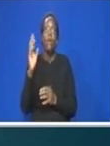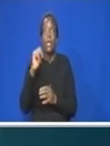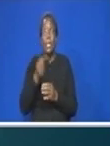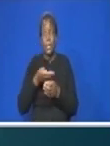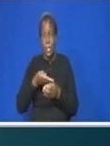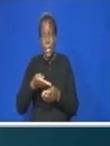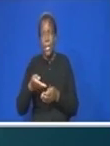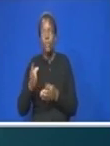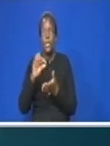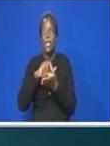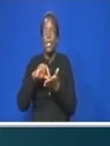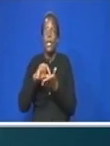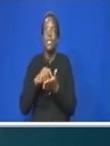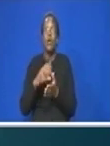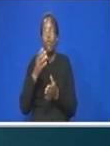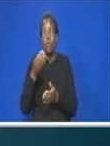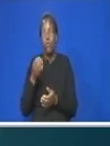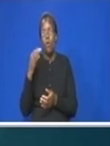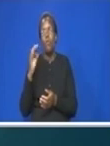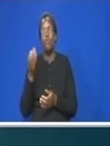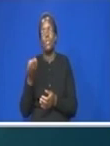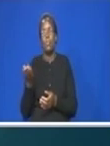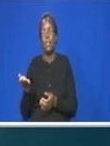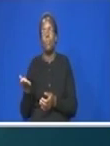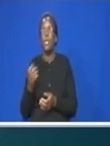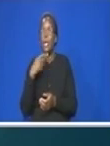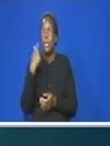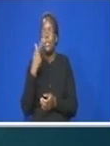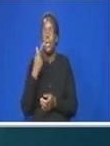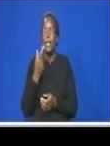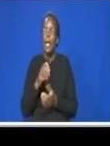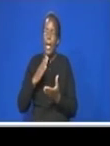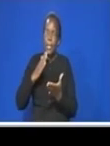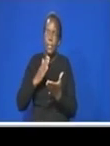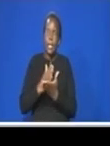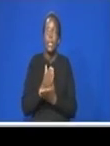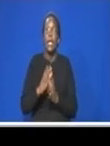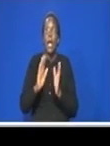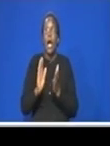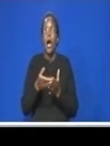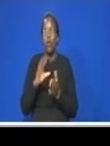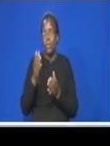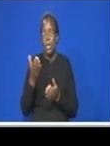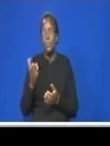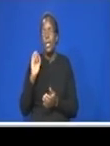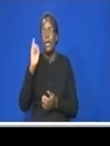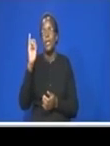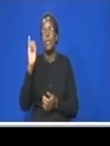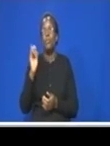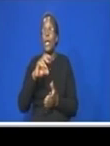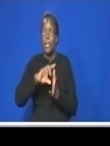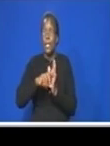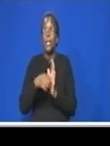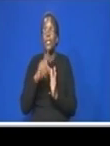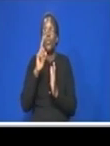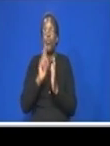giving the nature of something. It is saying exactly how something is. That is